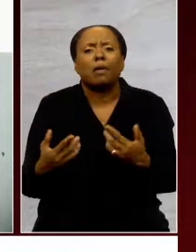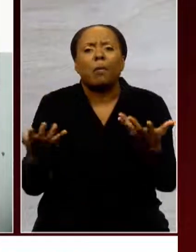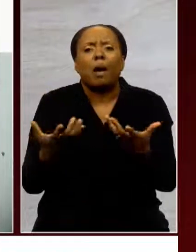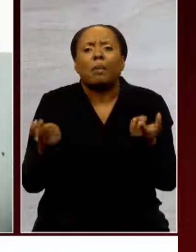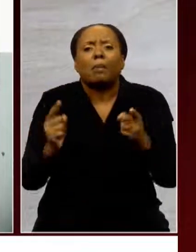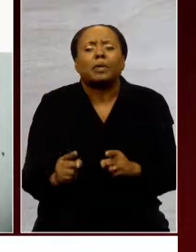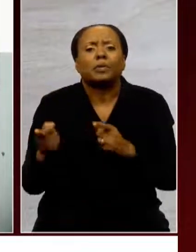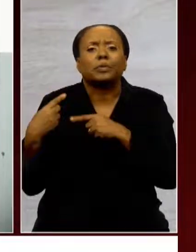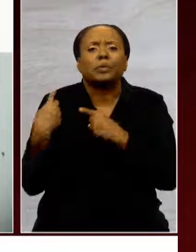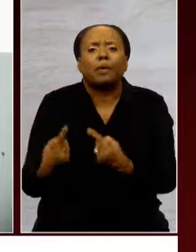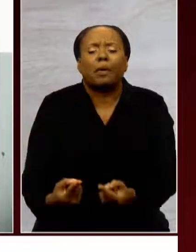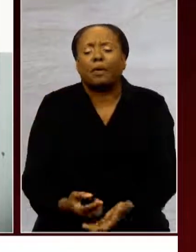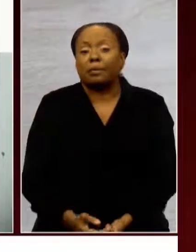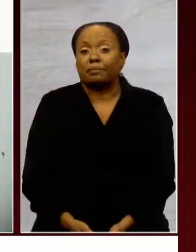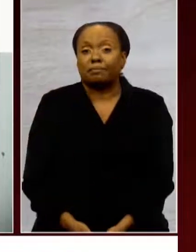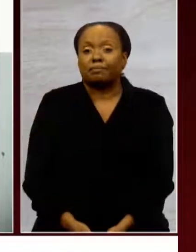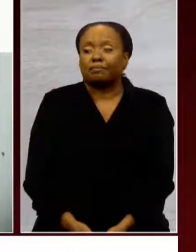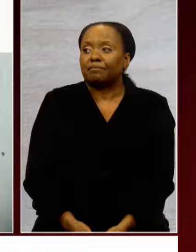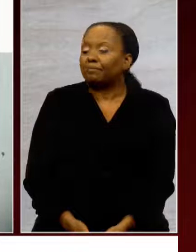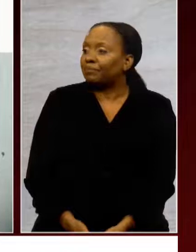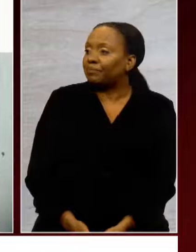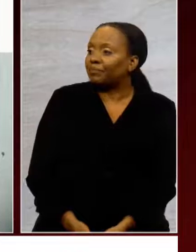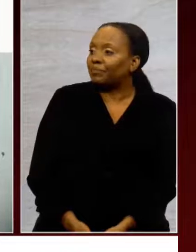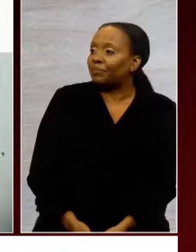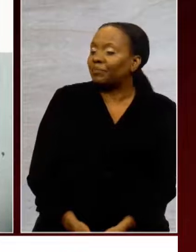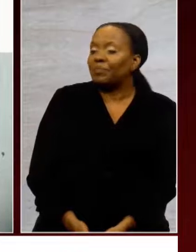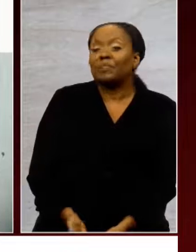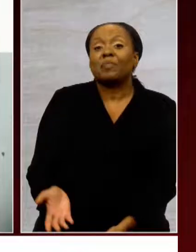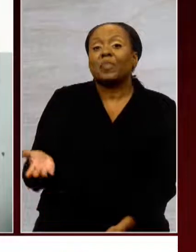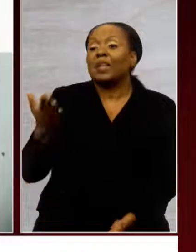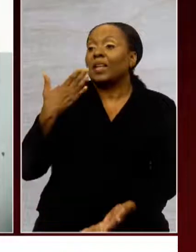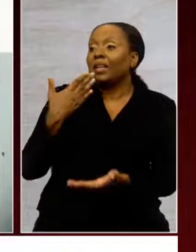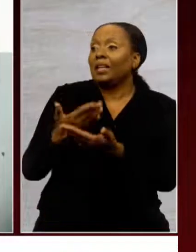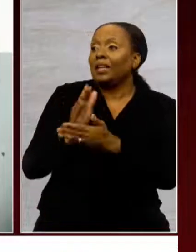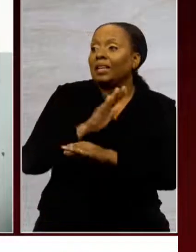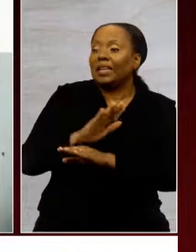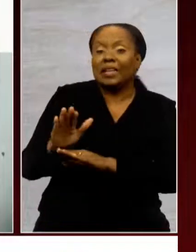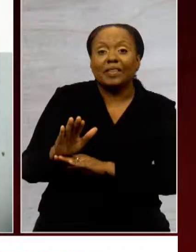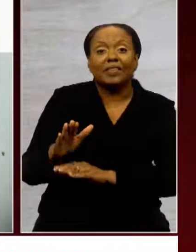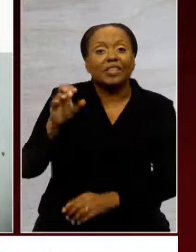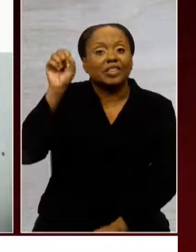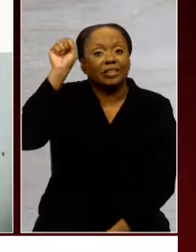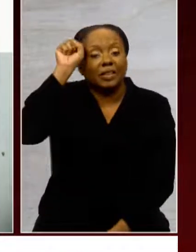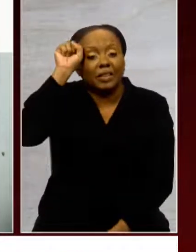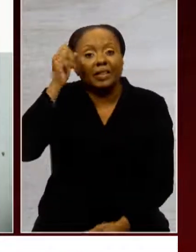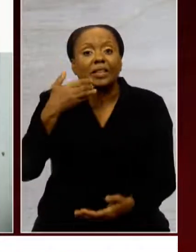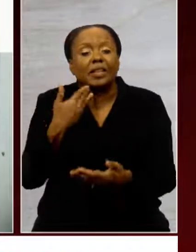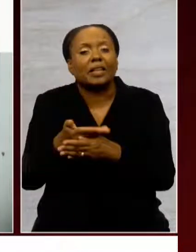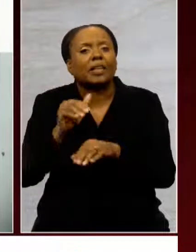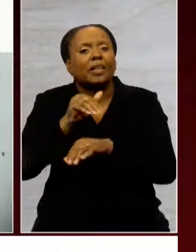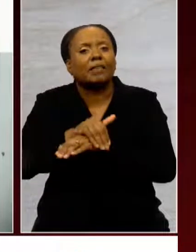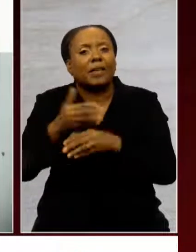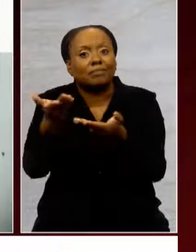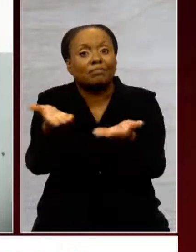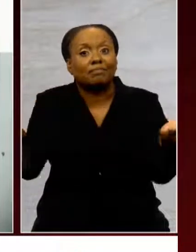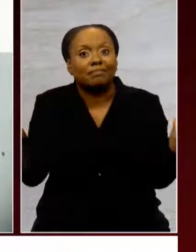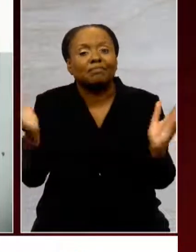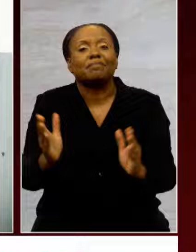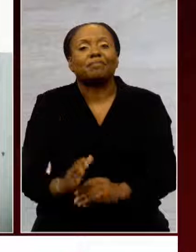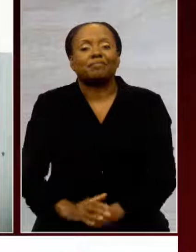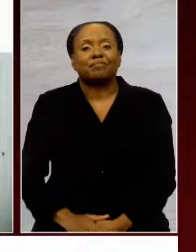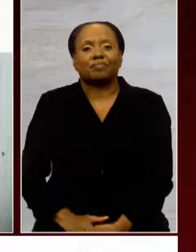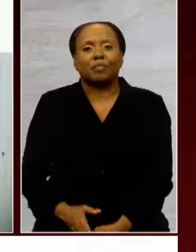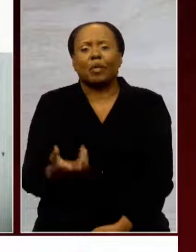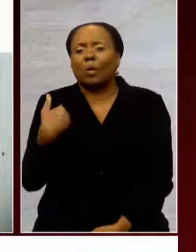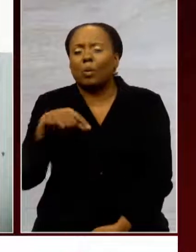far. Well, Shane, good evening to you and your audience this evening. We have been doing